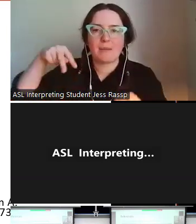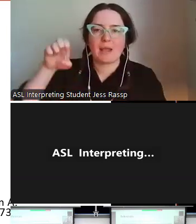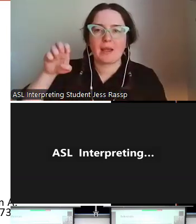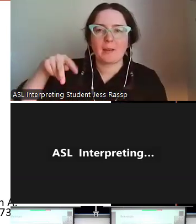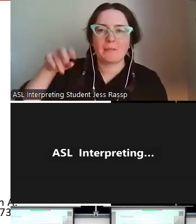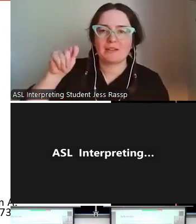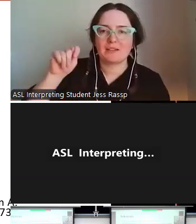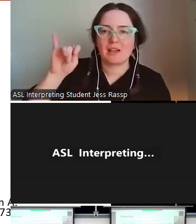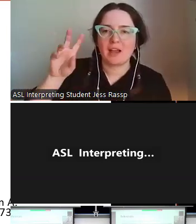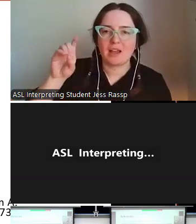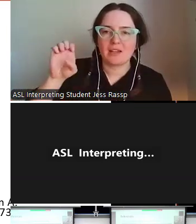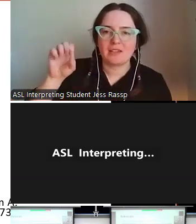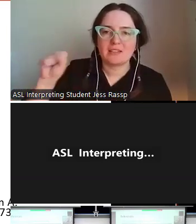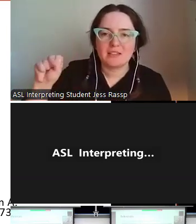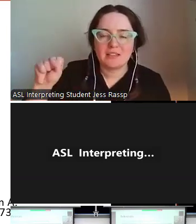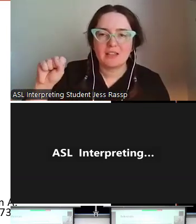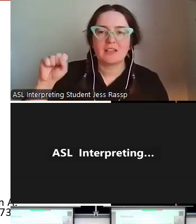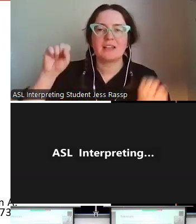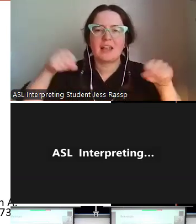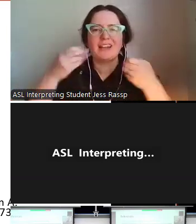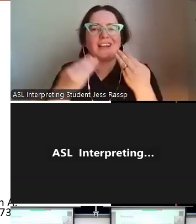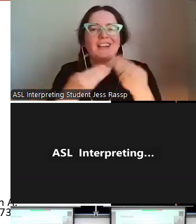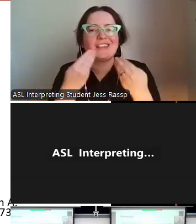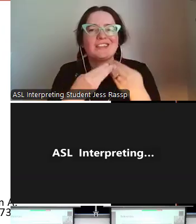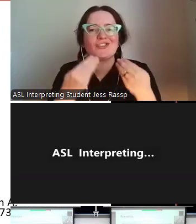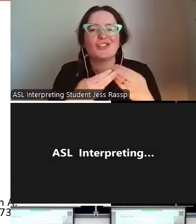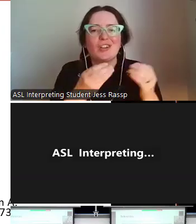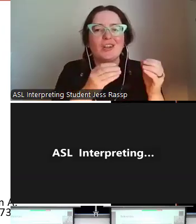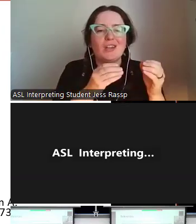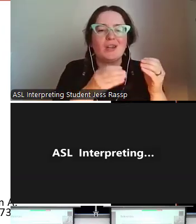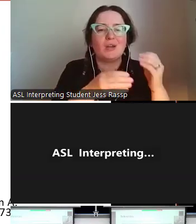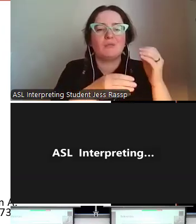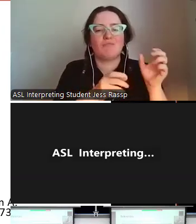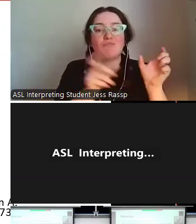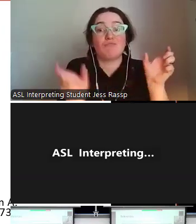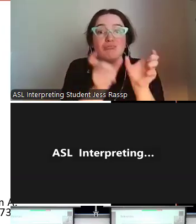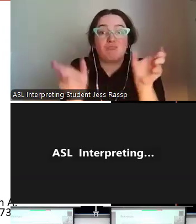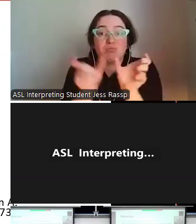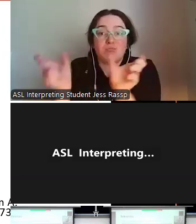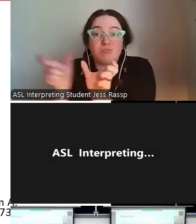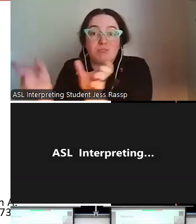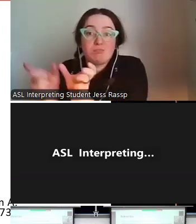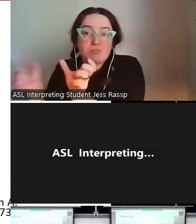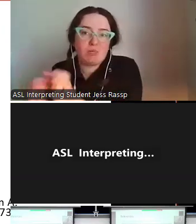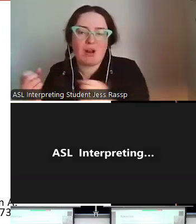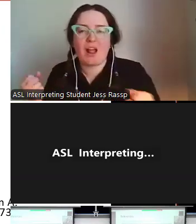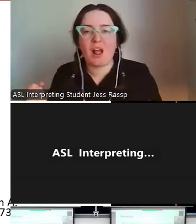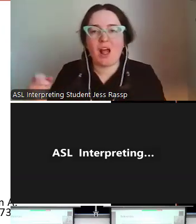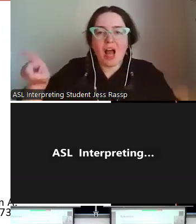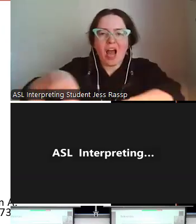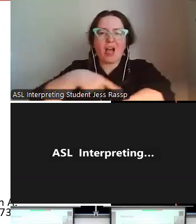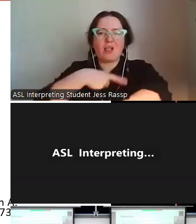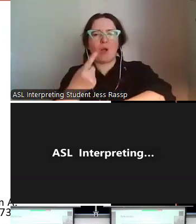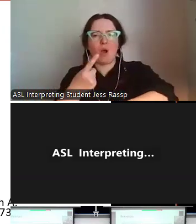move that arginine? Well, Like, would you think maybe in like how many decades would it take us to make this a really speedy